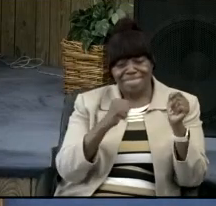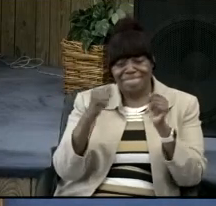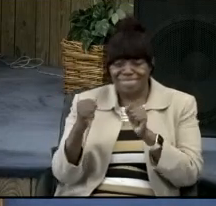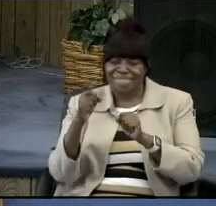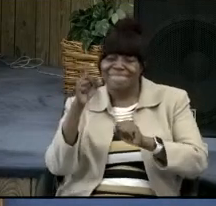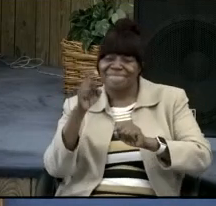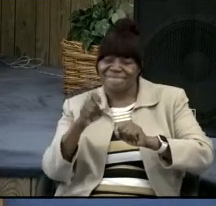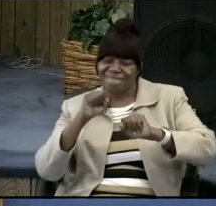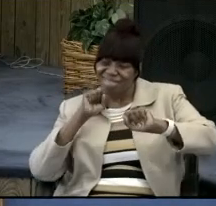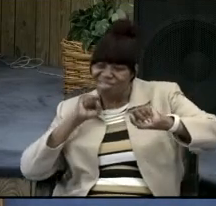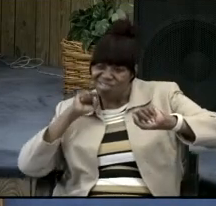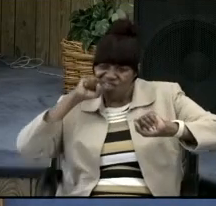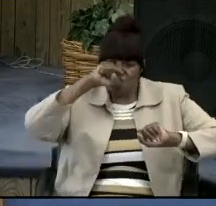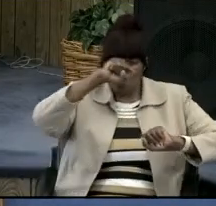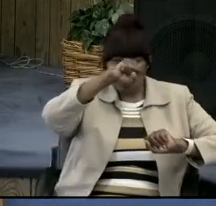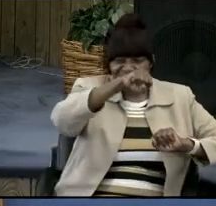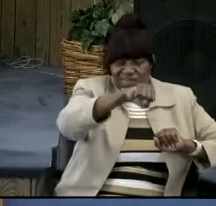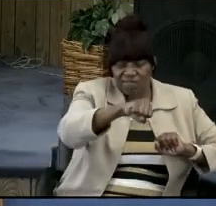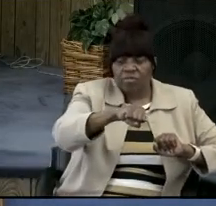an uppercut used to do it.